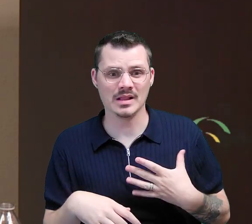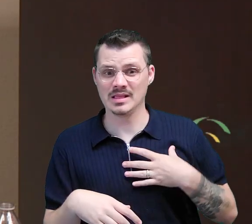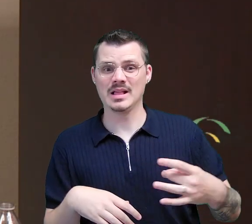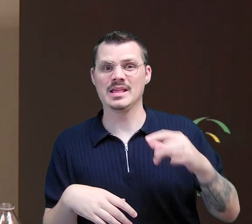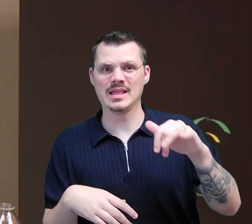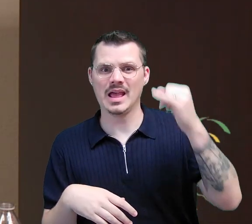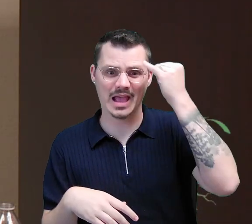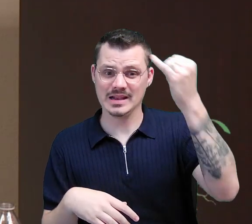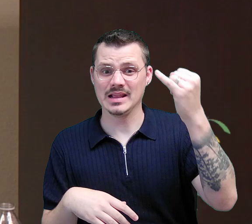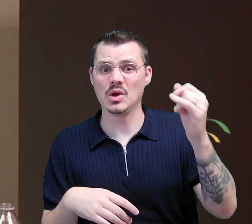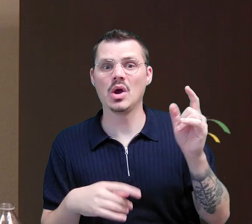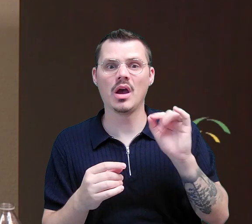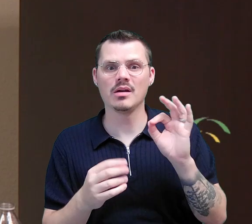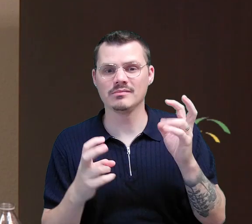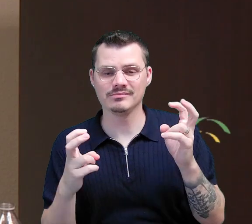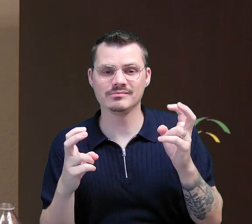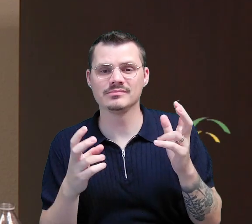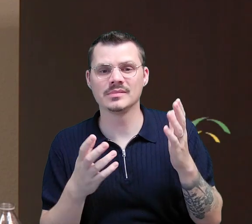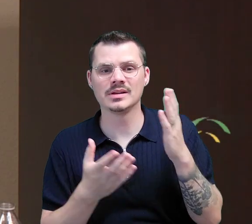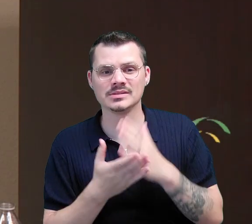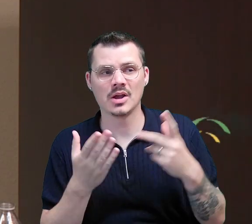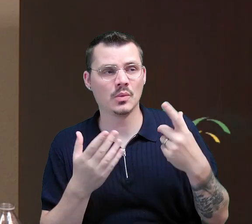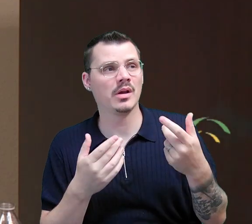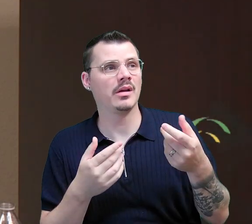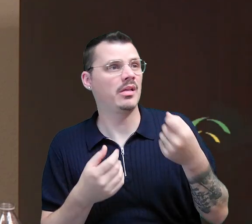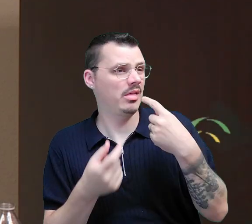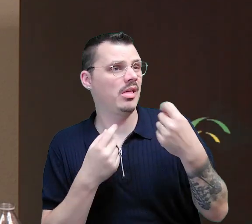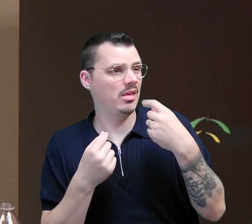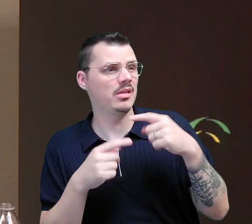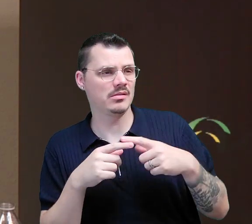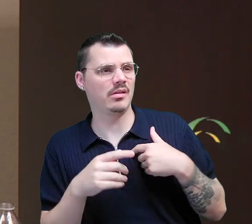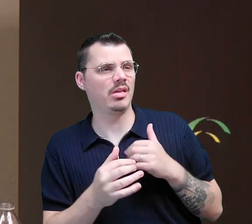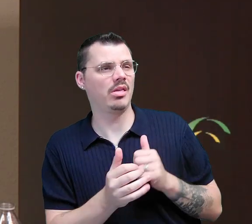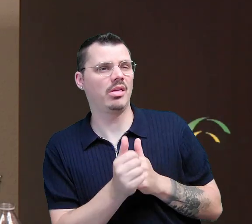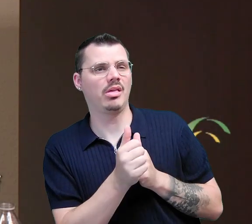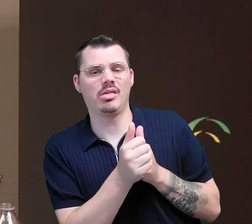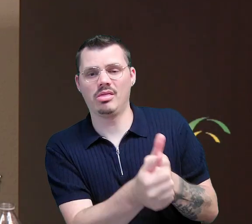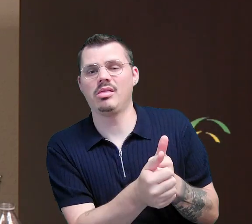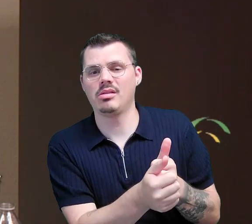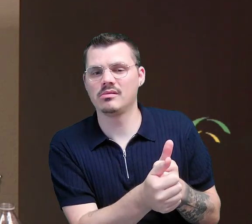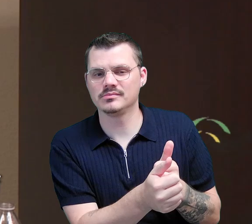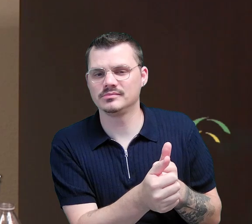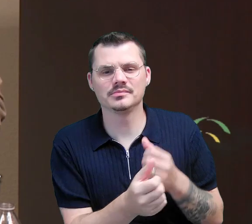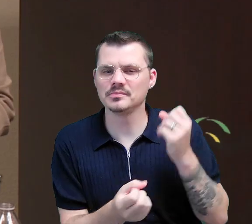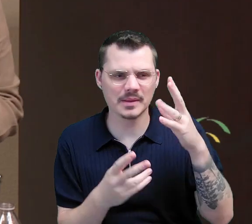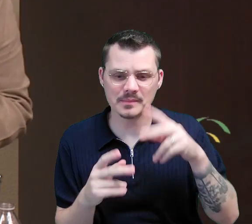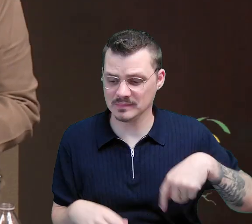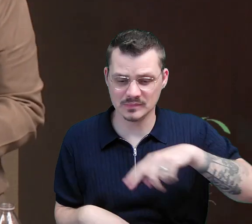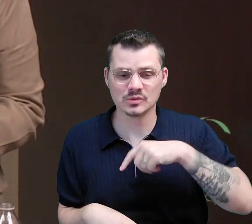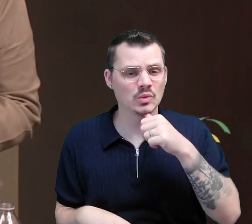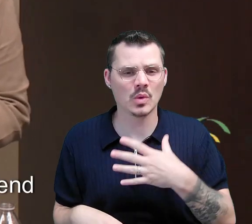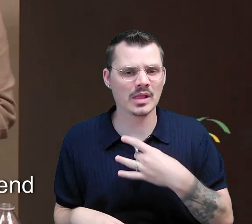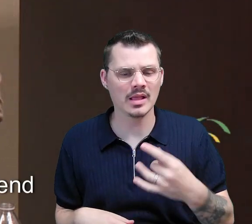idea of somebody drugging them into compliance. Most people don't like the idea